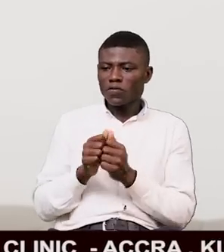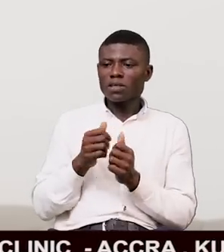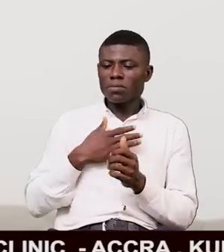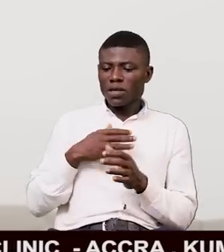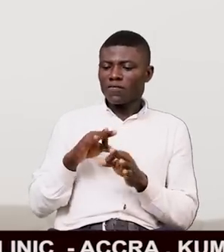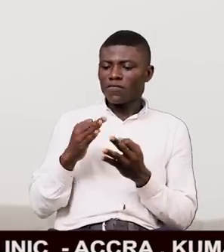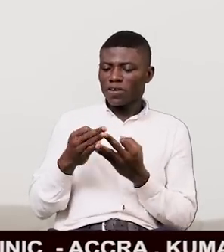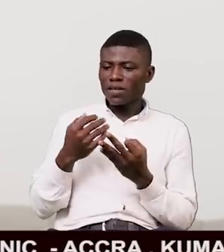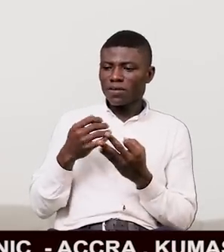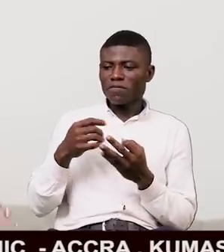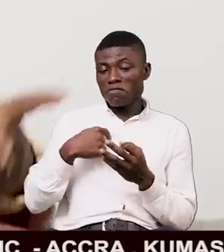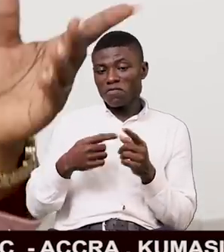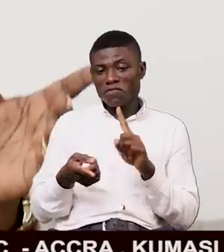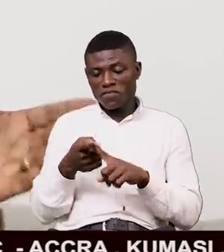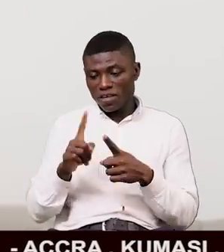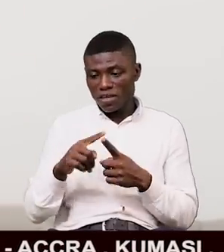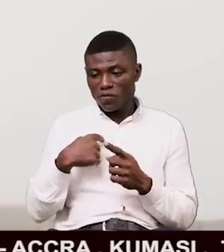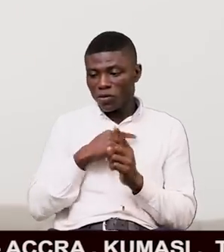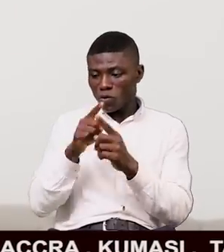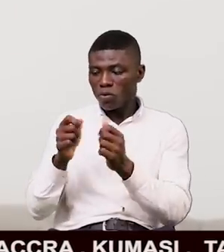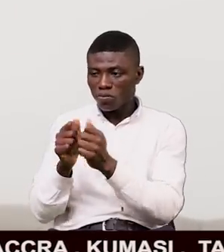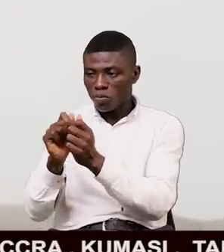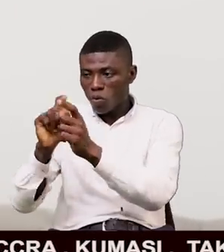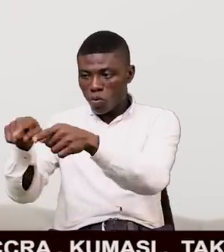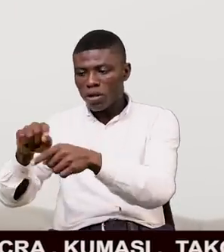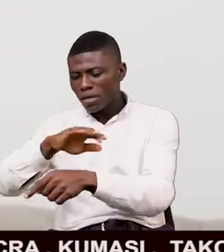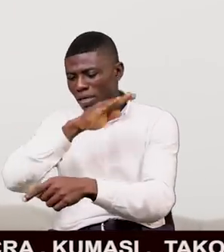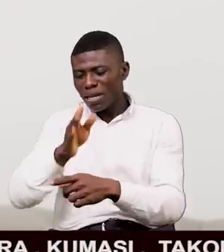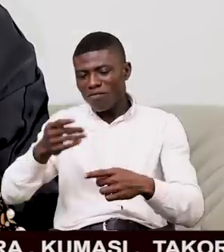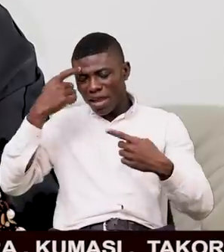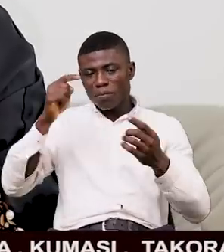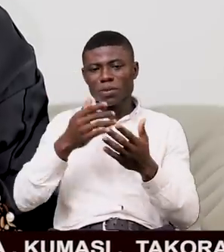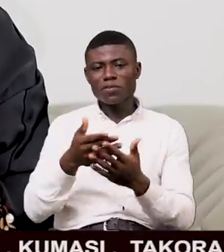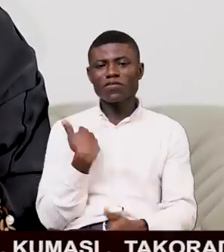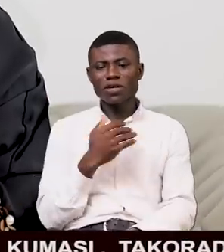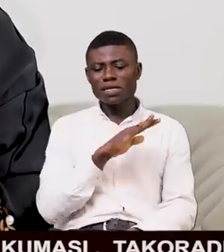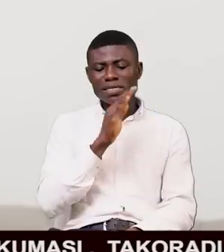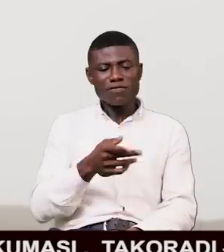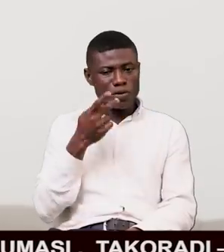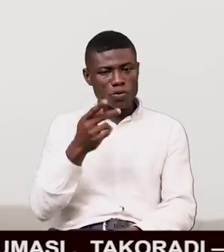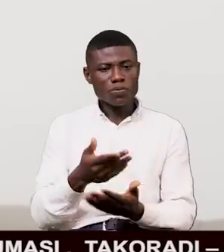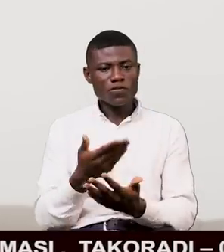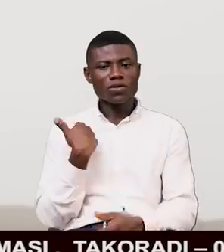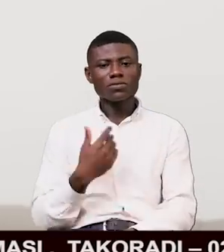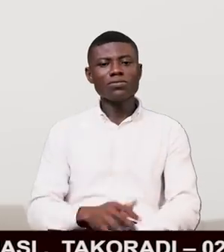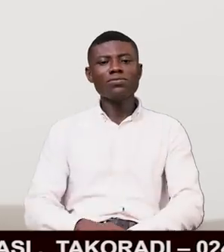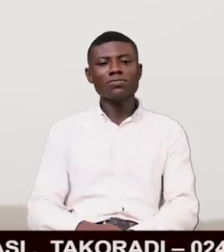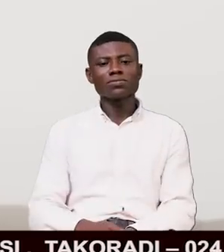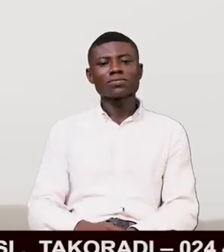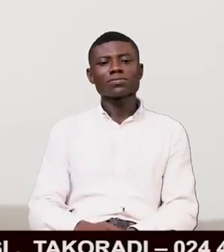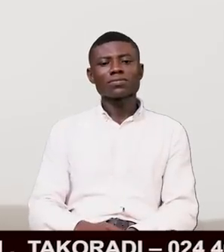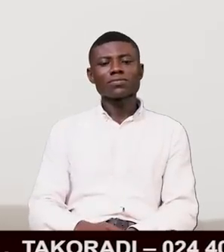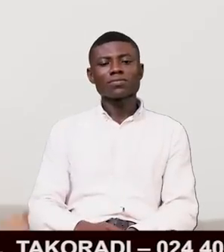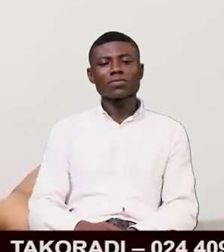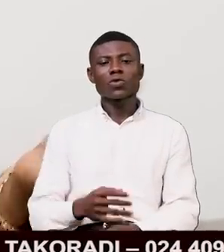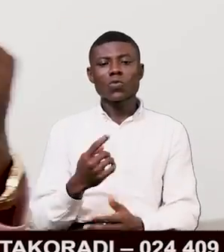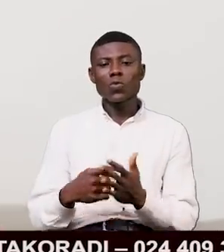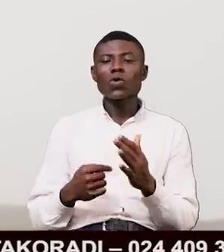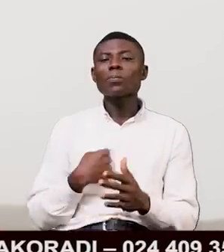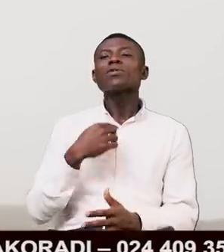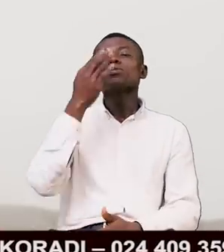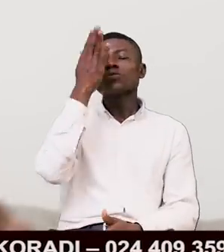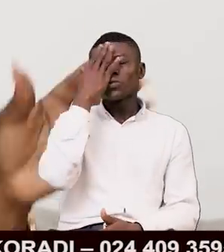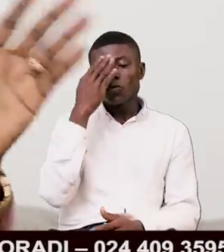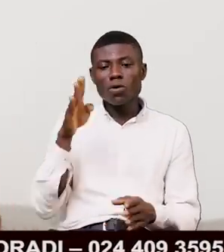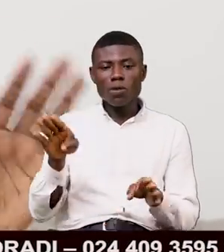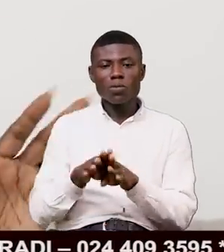tena ha ana se ne nko ja me wa ha da bi da wan hu bi me hu bi sa da de minima na se wa po